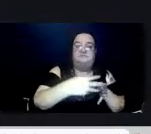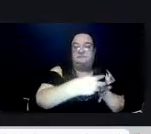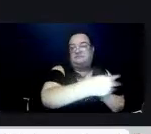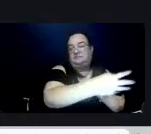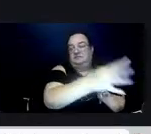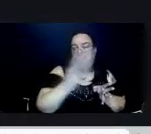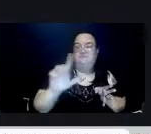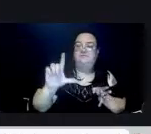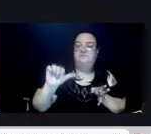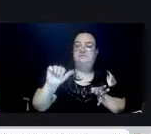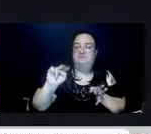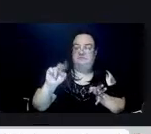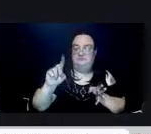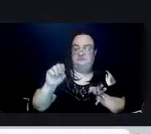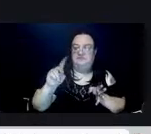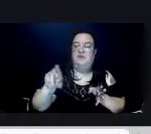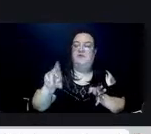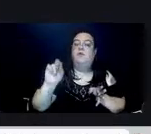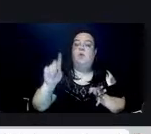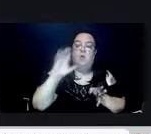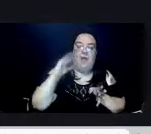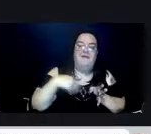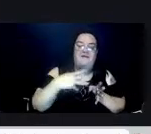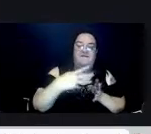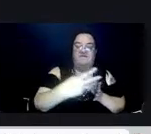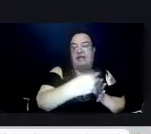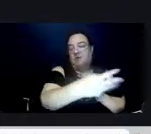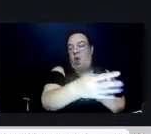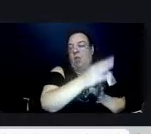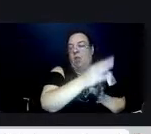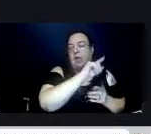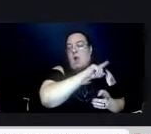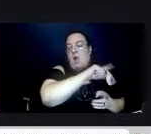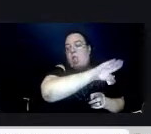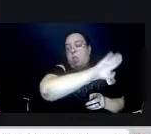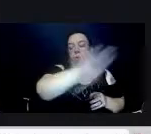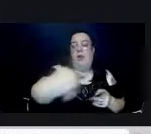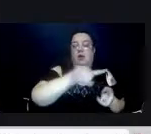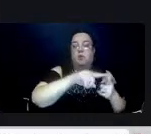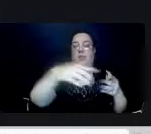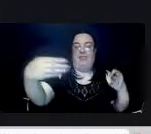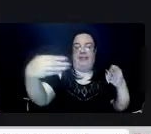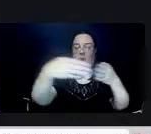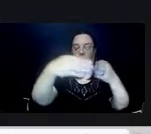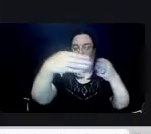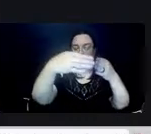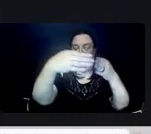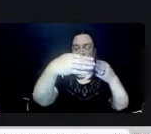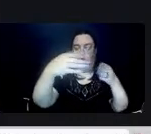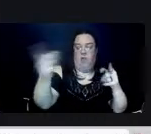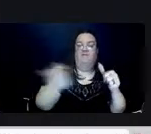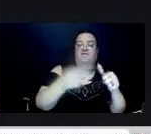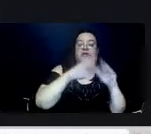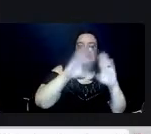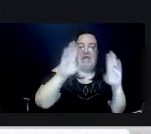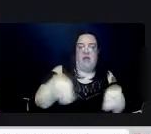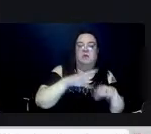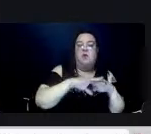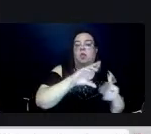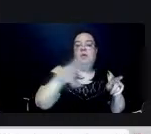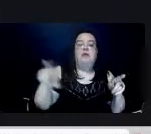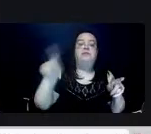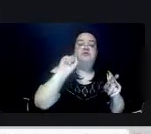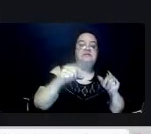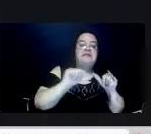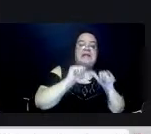fence too, all the way to the corner of the house. Yeah. The first house on the right. Just continuous chain link fence. I got